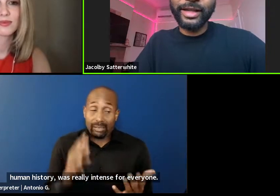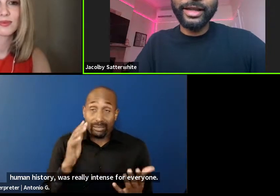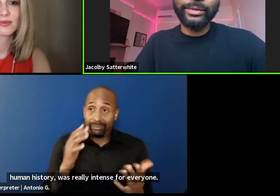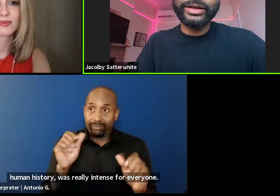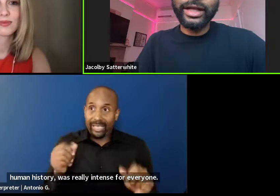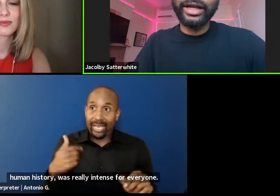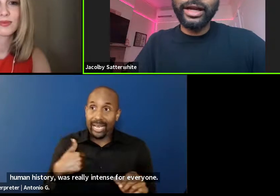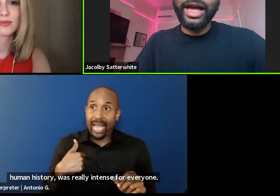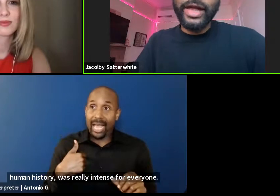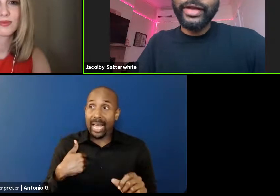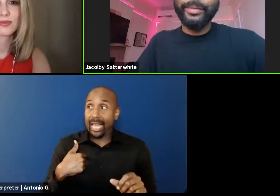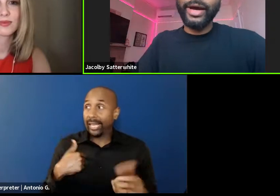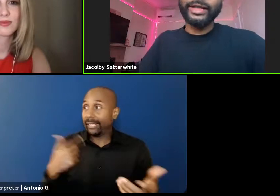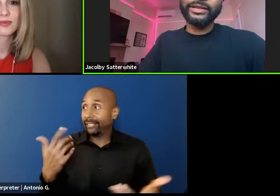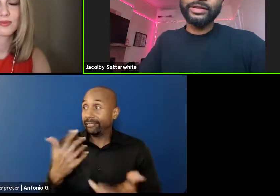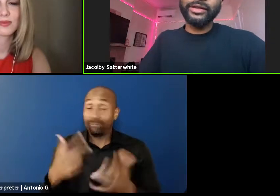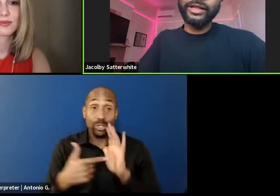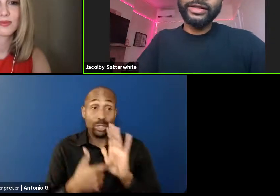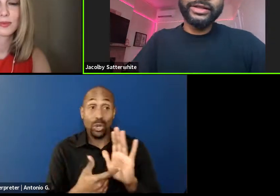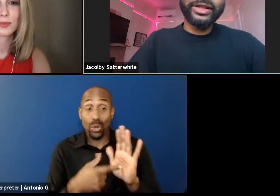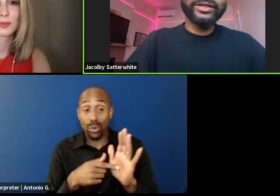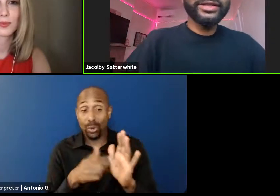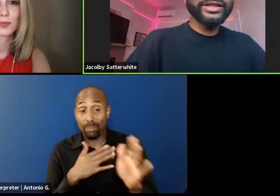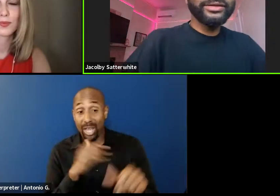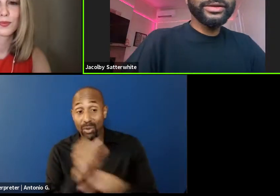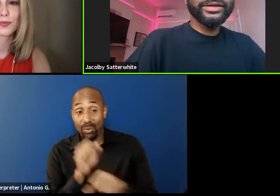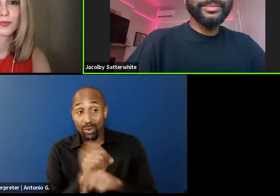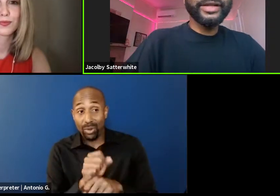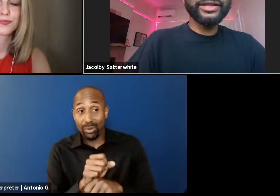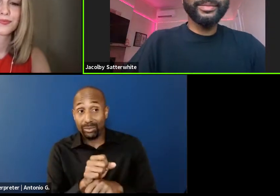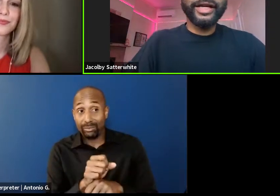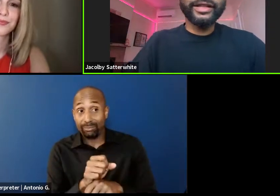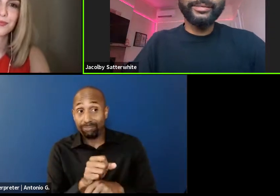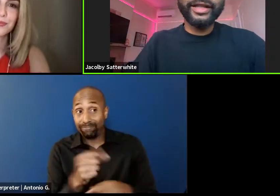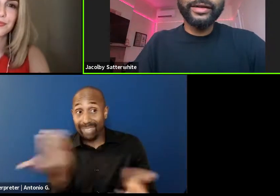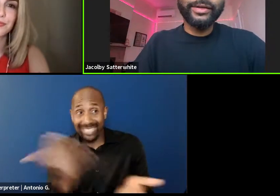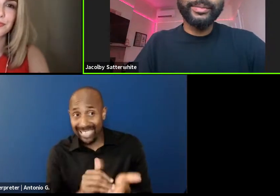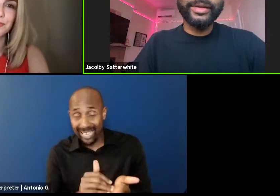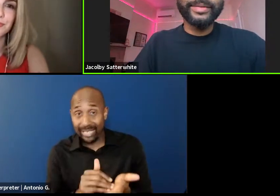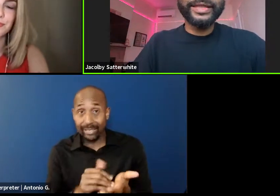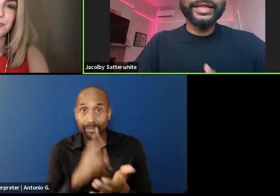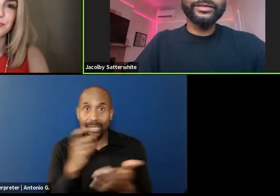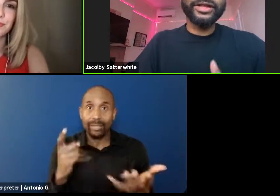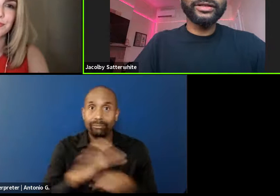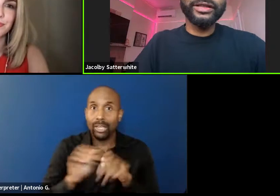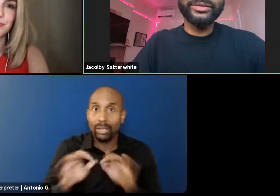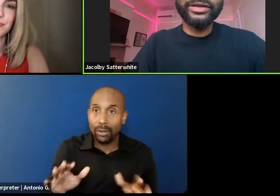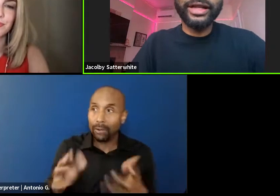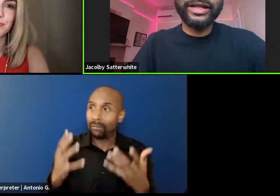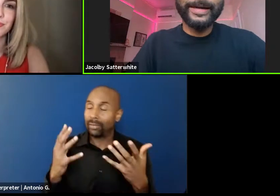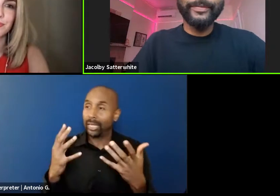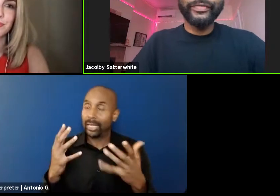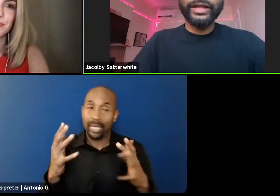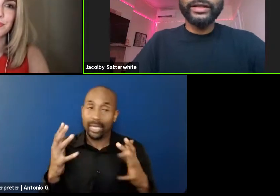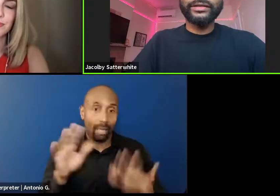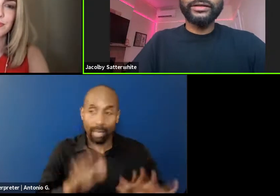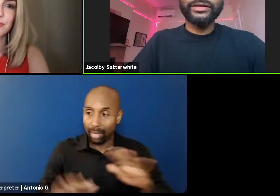again. Like it was like my uncertainty was my sense of certainty was